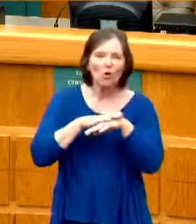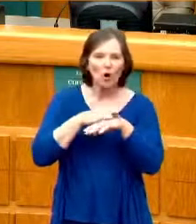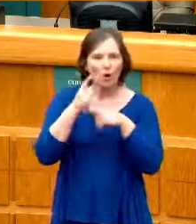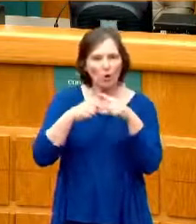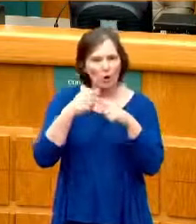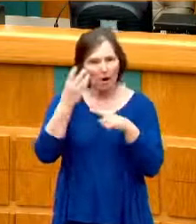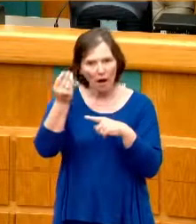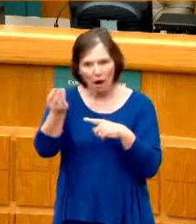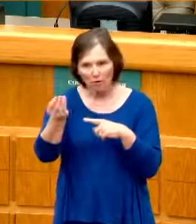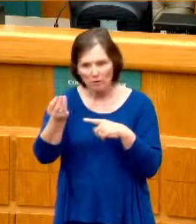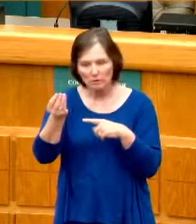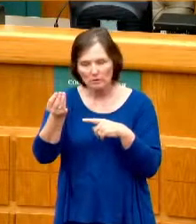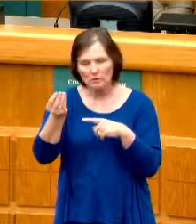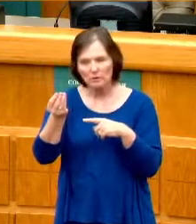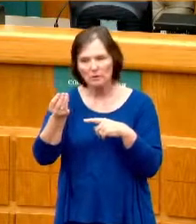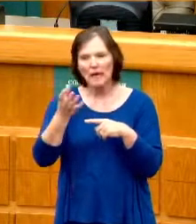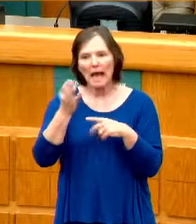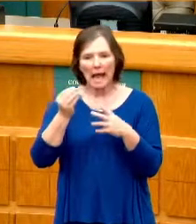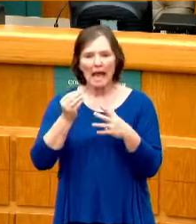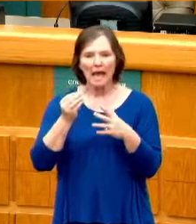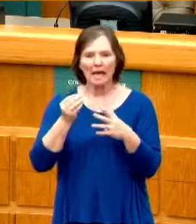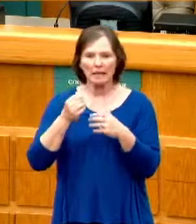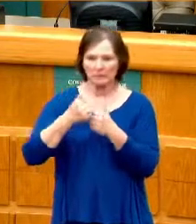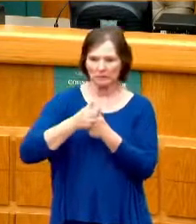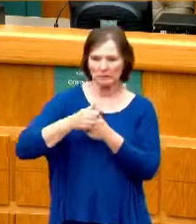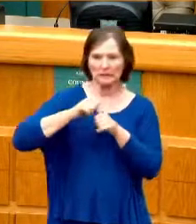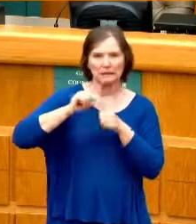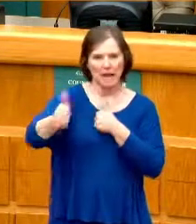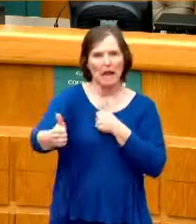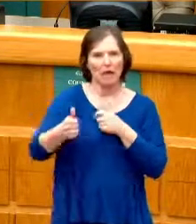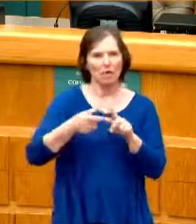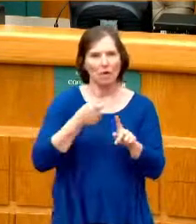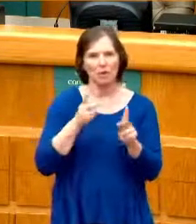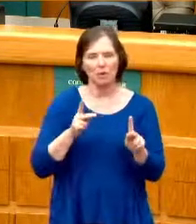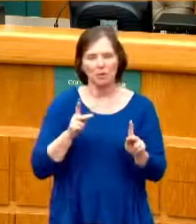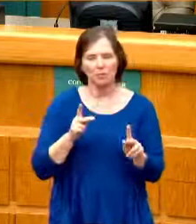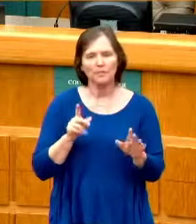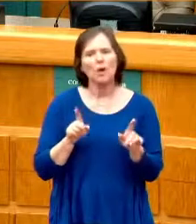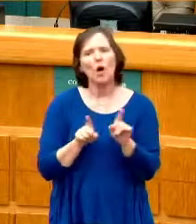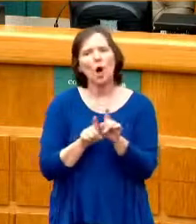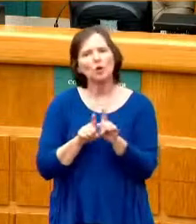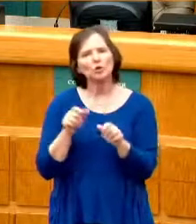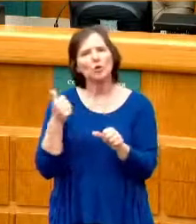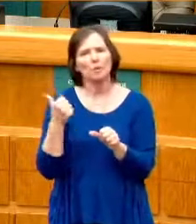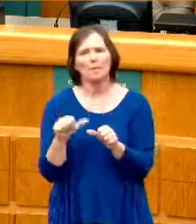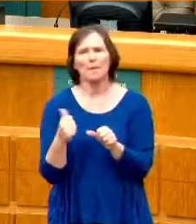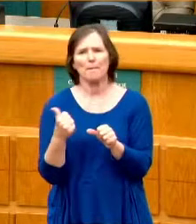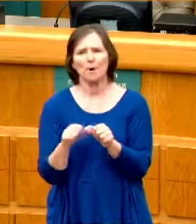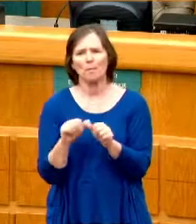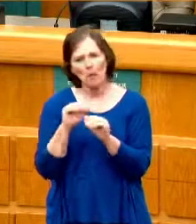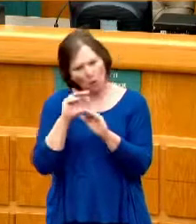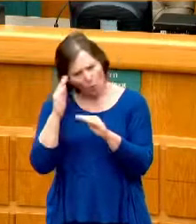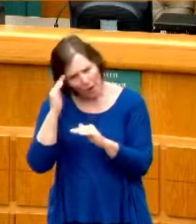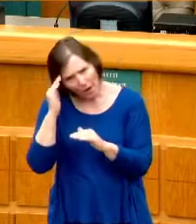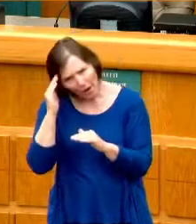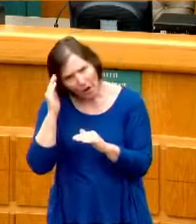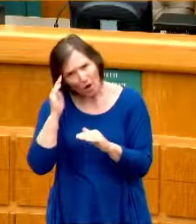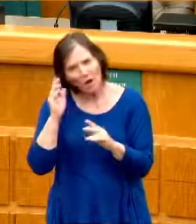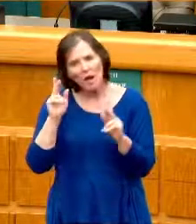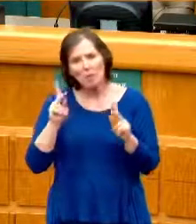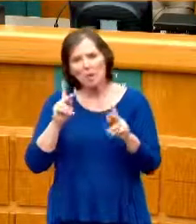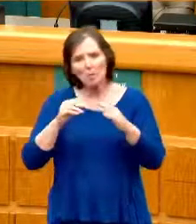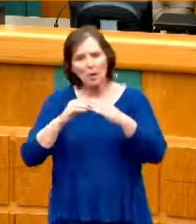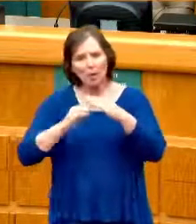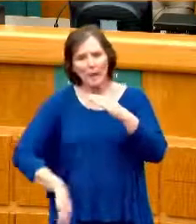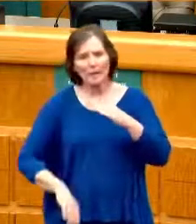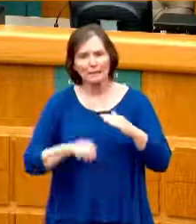that children under the age of 16 have not been vaccinated. I think this is very critical information. I think we're all